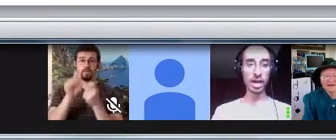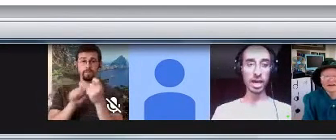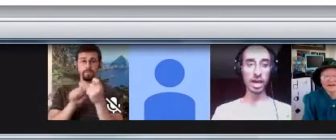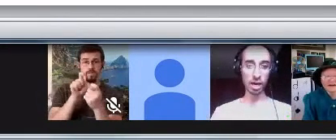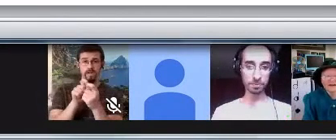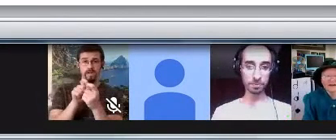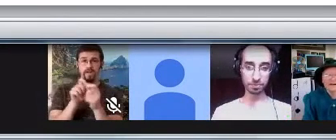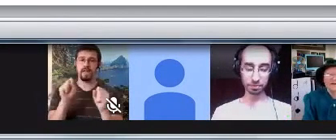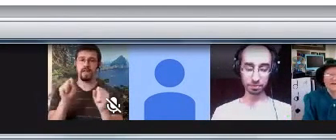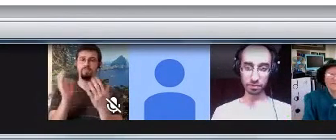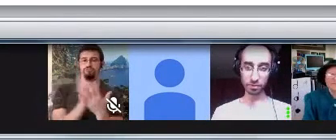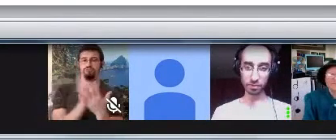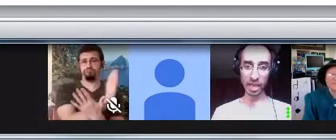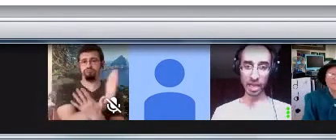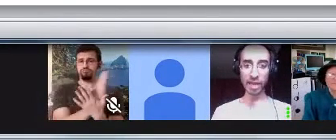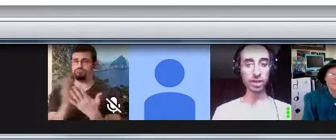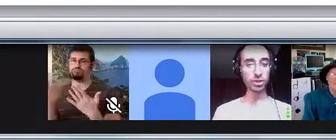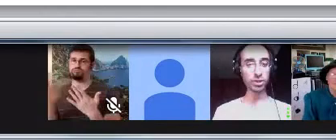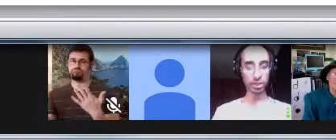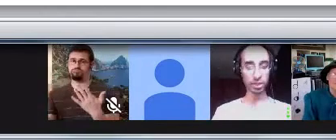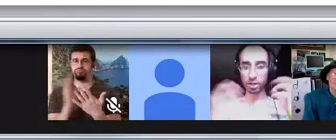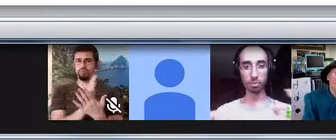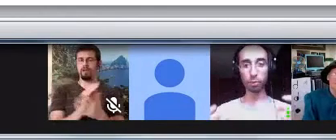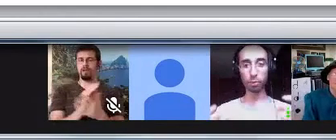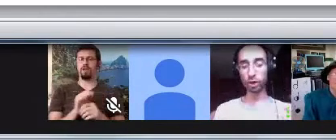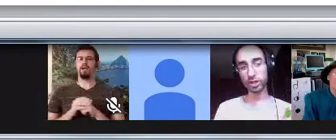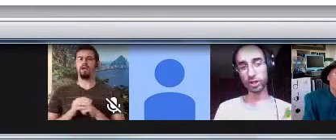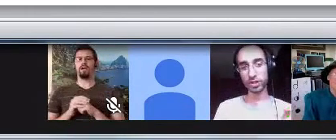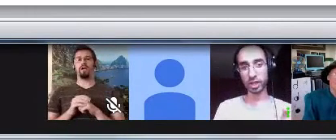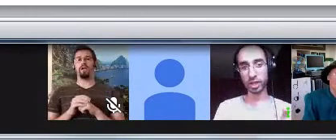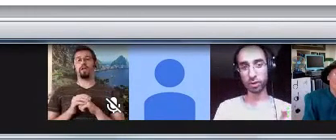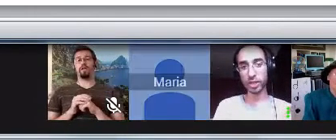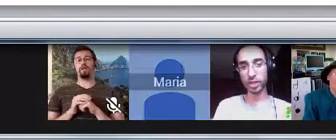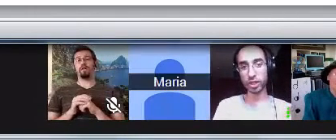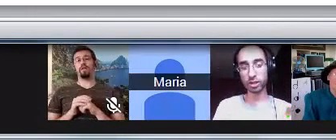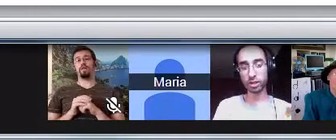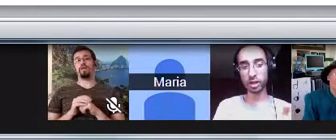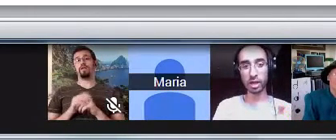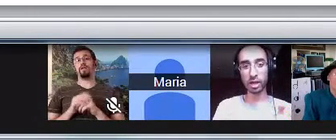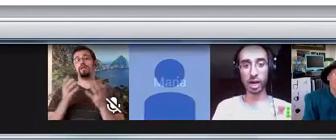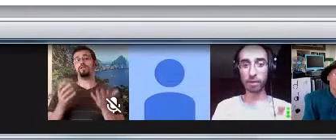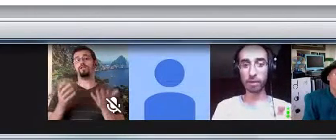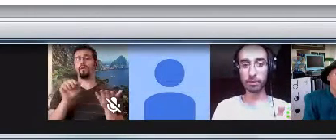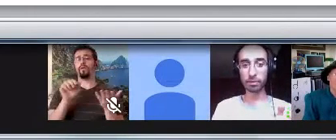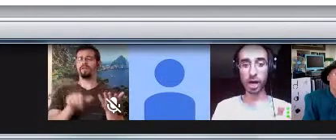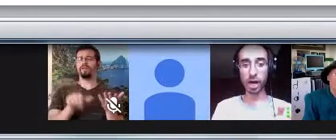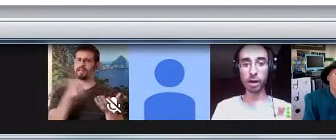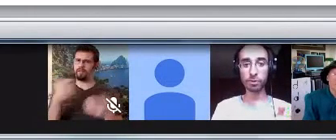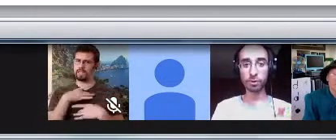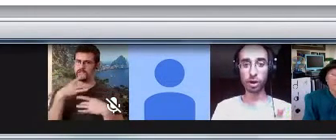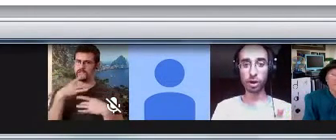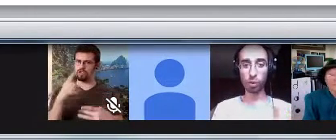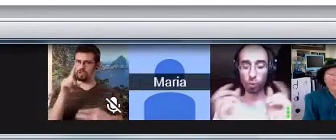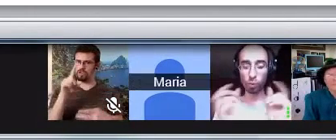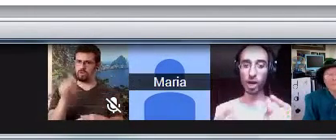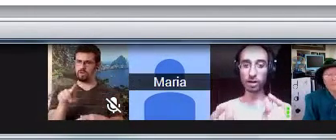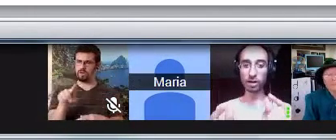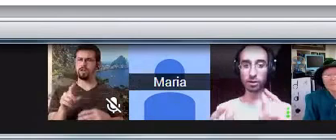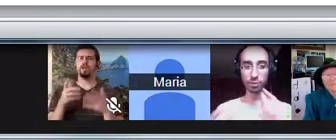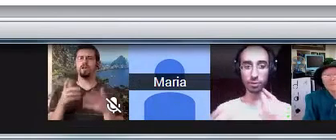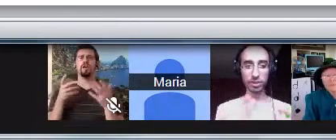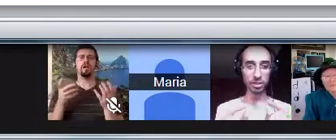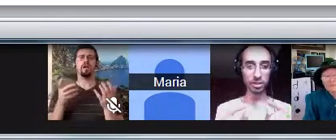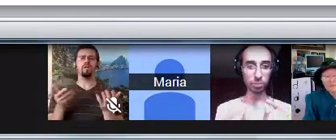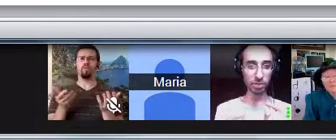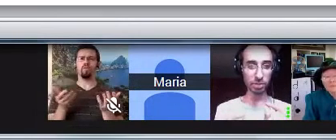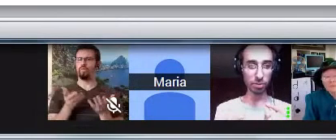And there's also just a more interesting question of what differences in